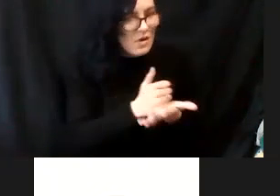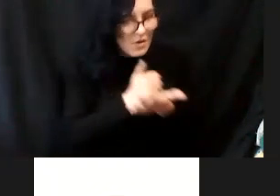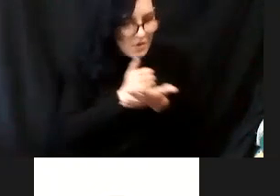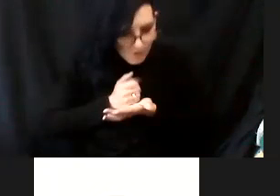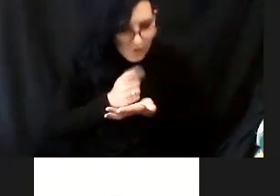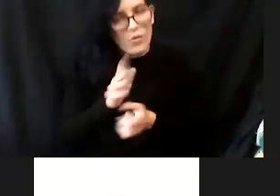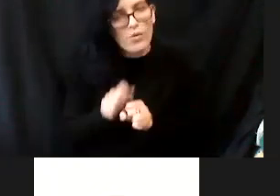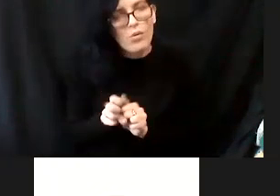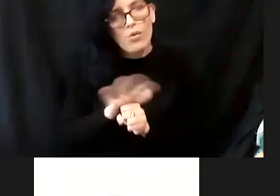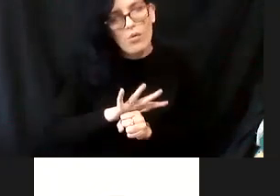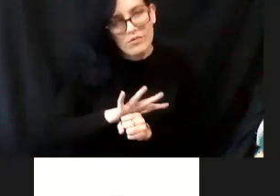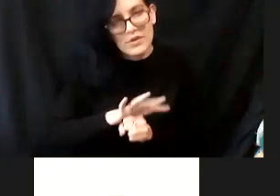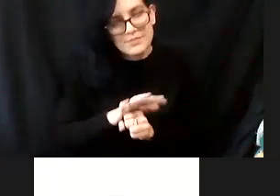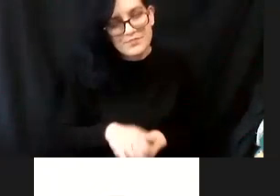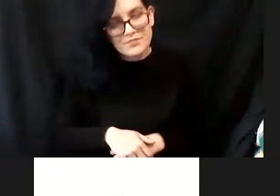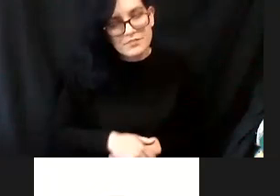COVID-19. So